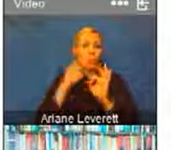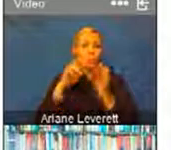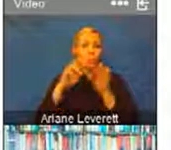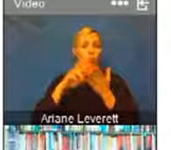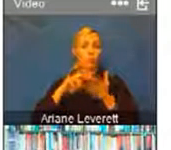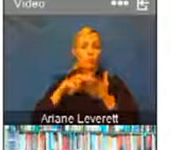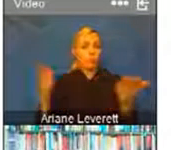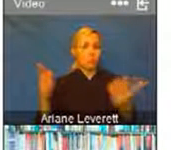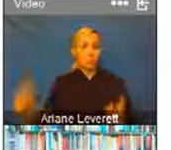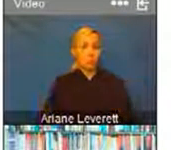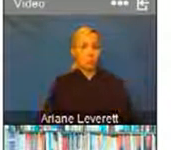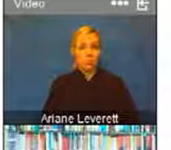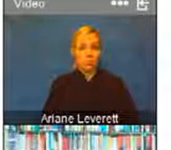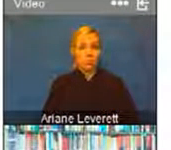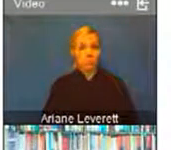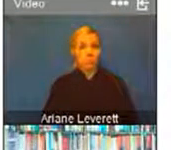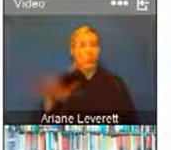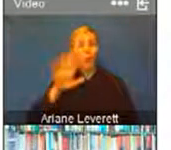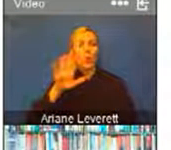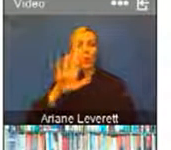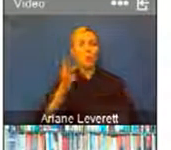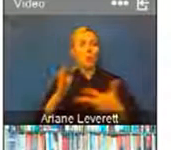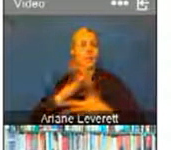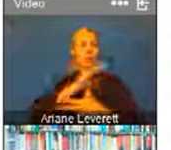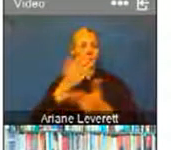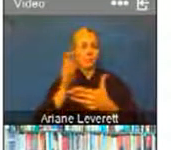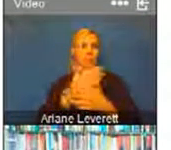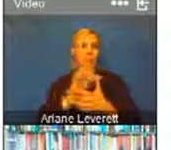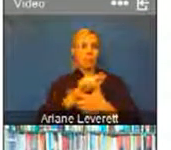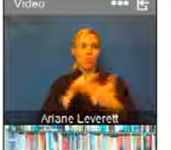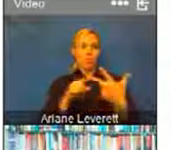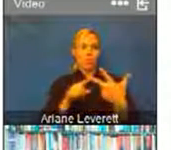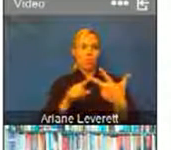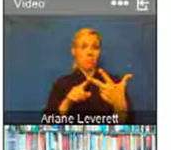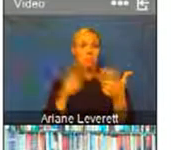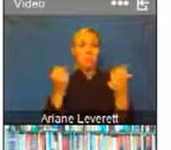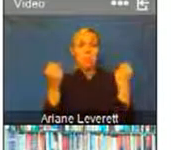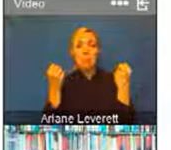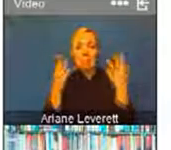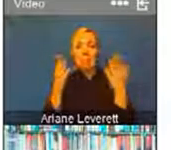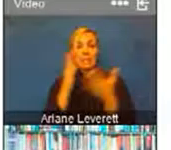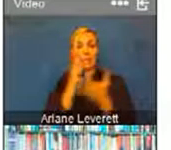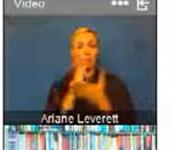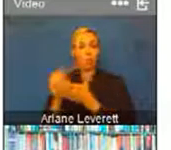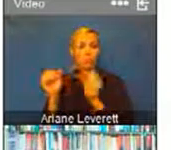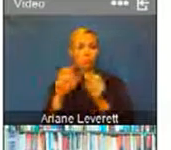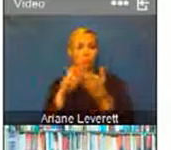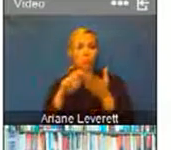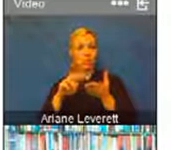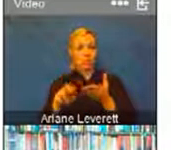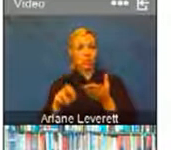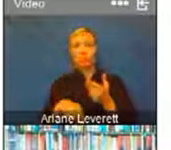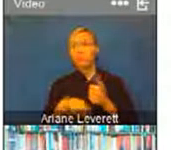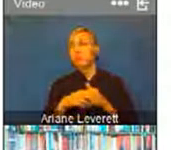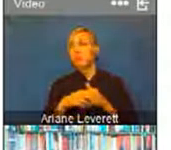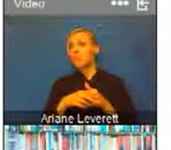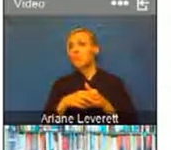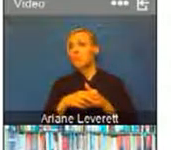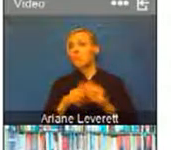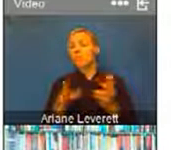Target 4.2 we have early learning, a focus on early learning in